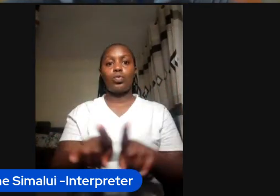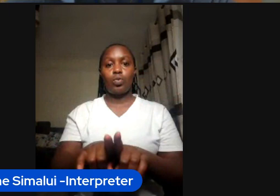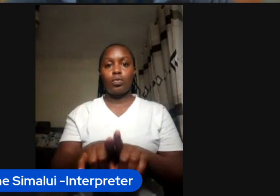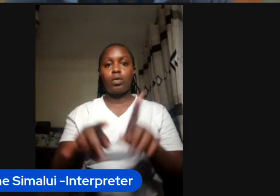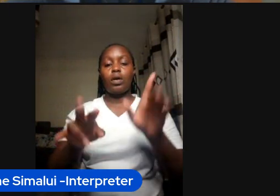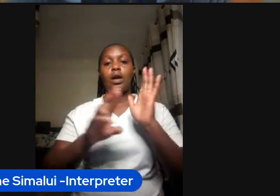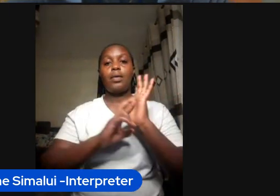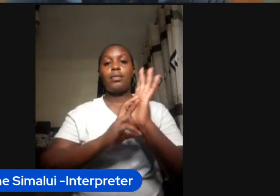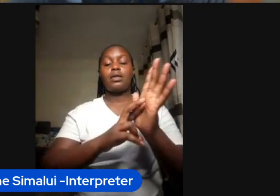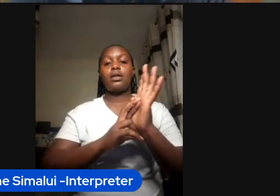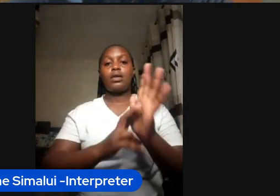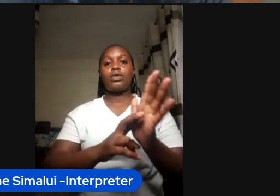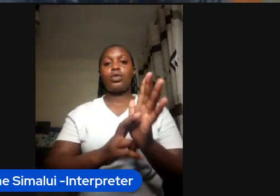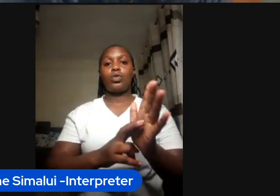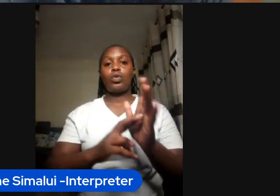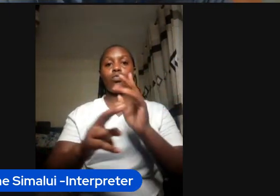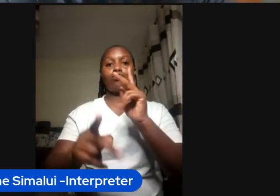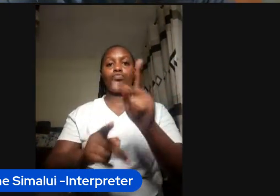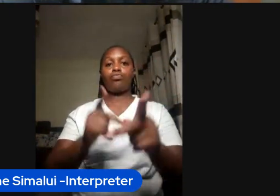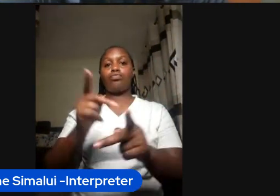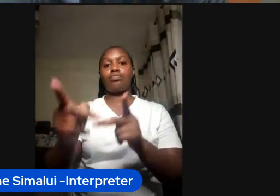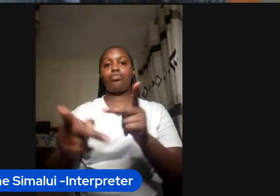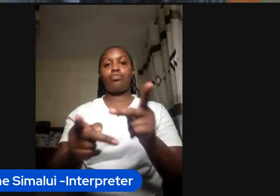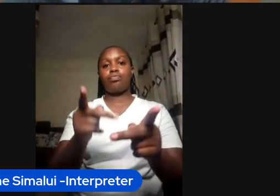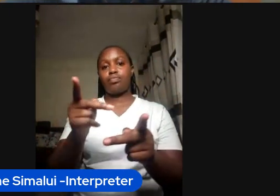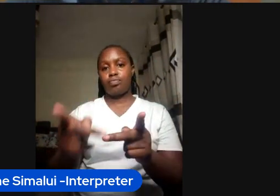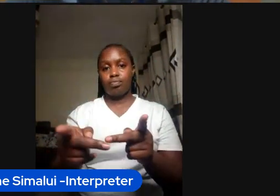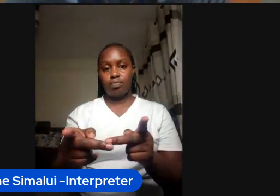representation are ongoing.